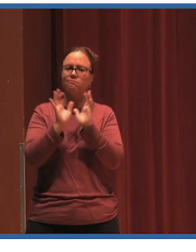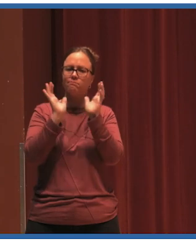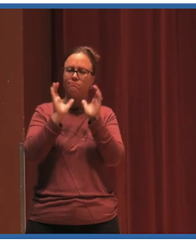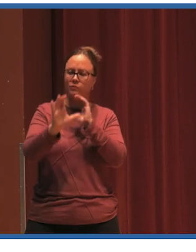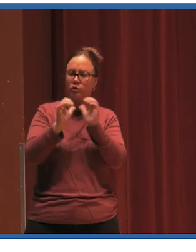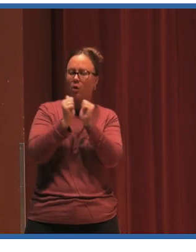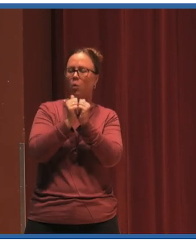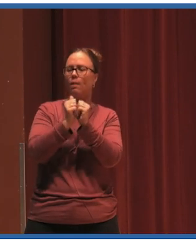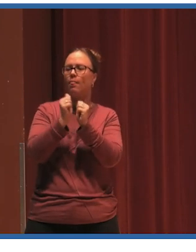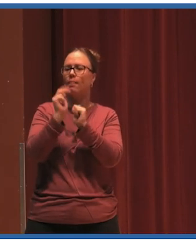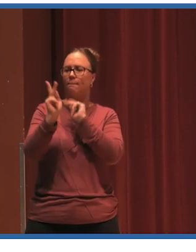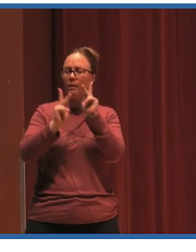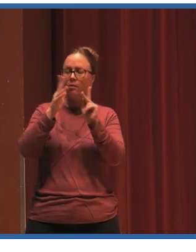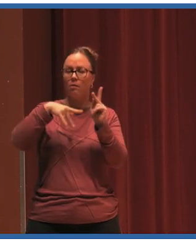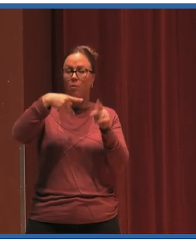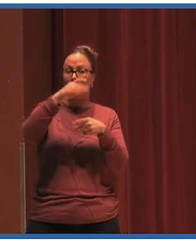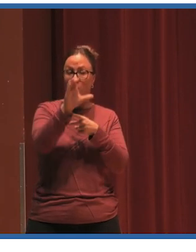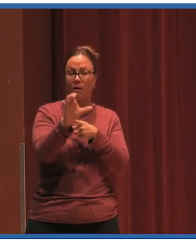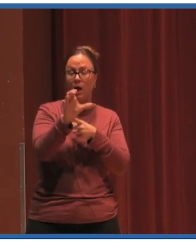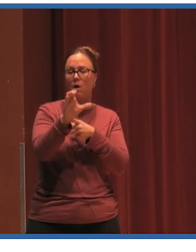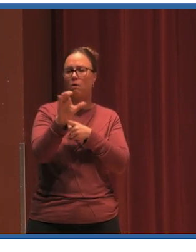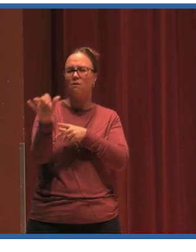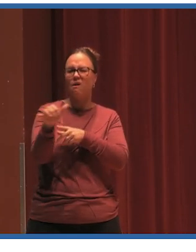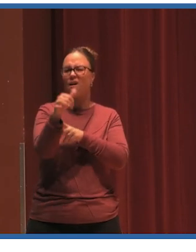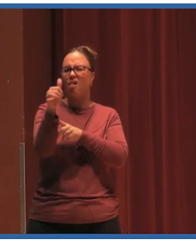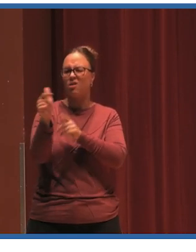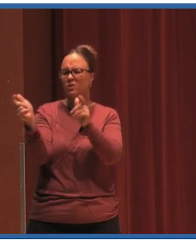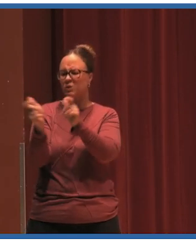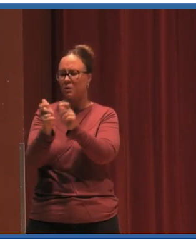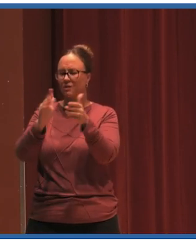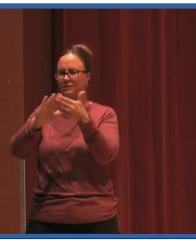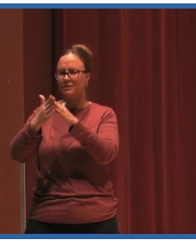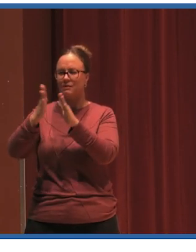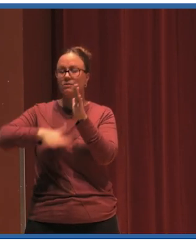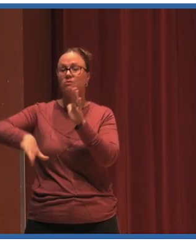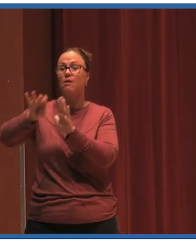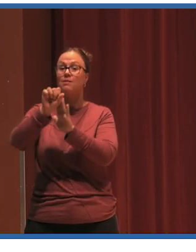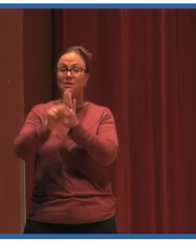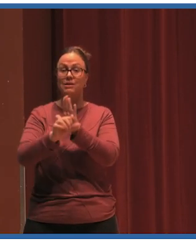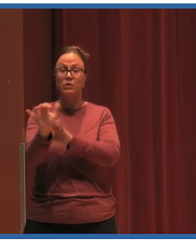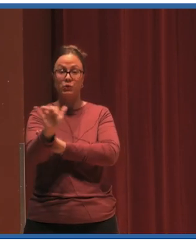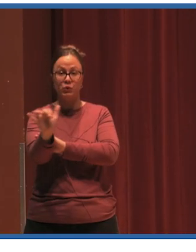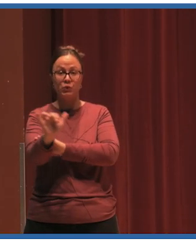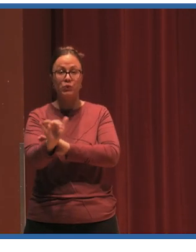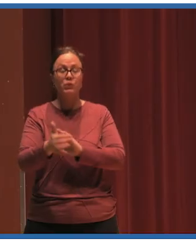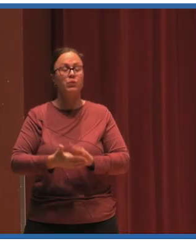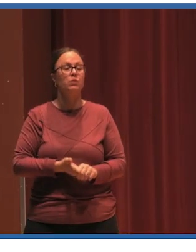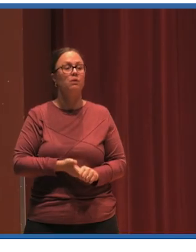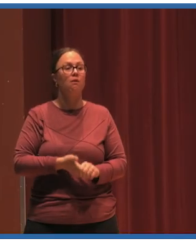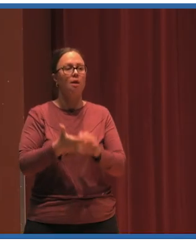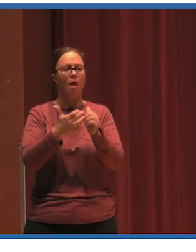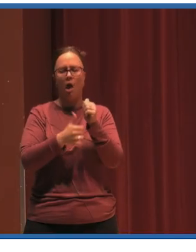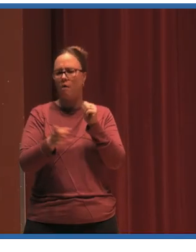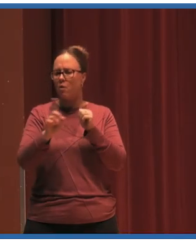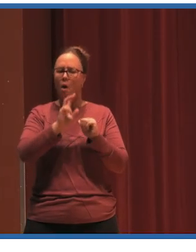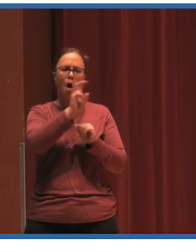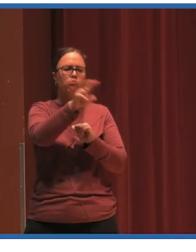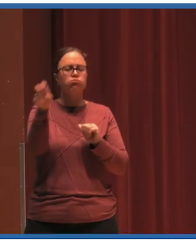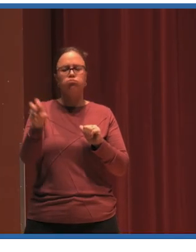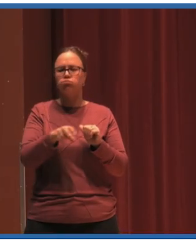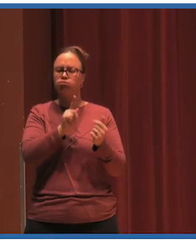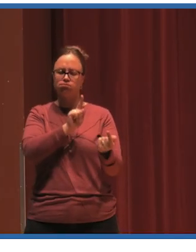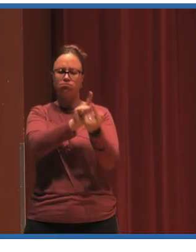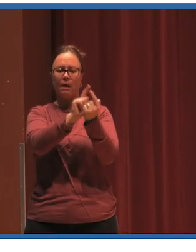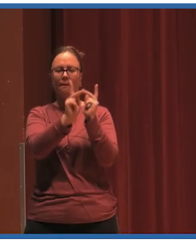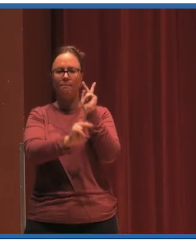Polk County, but in lots of smaller towns around the state too. And everywhere we went, we ran into people